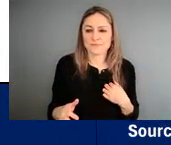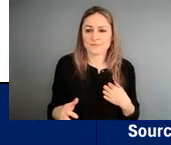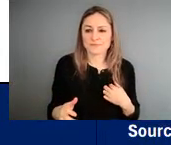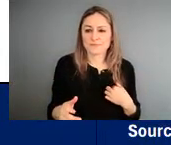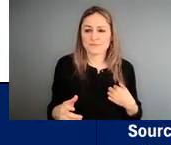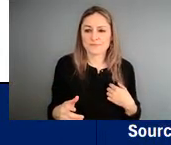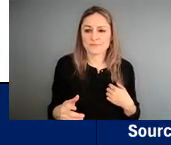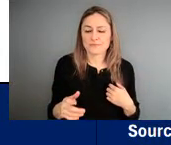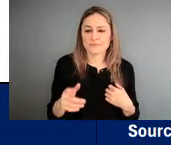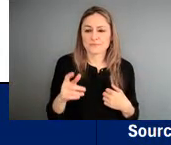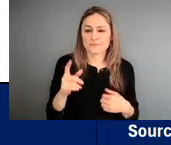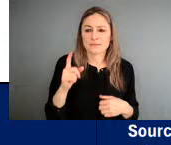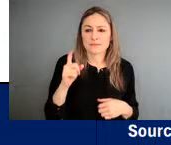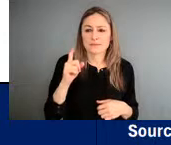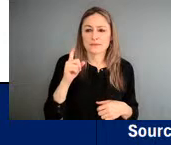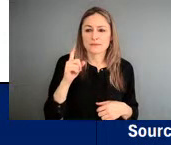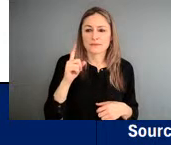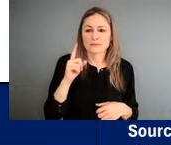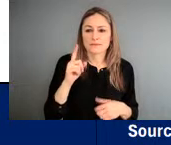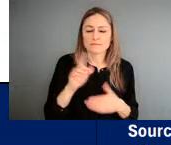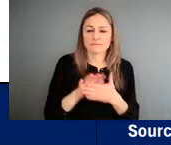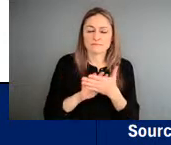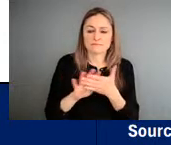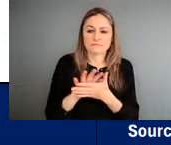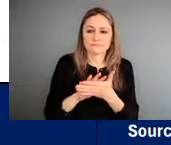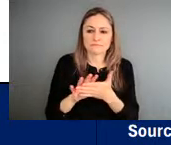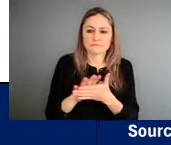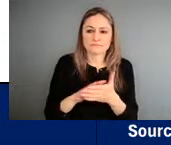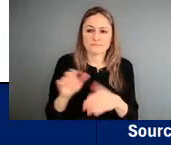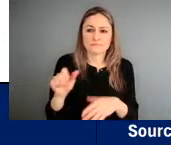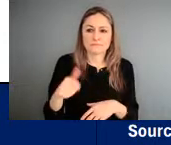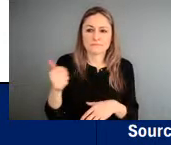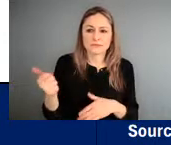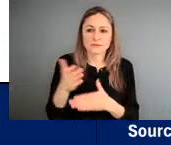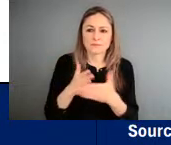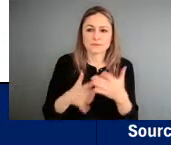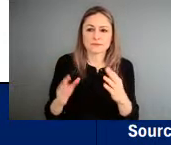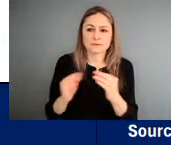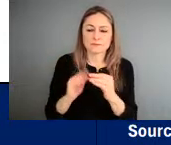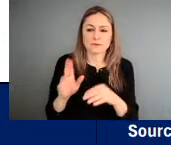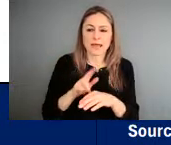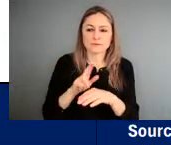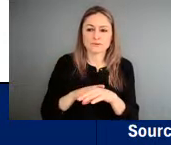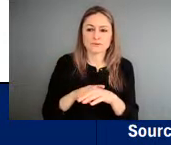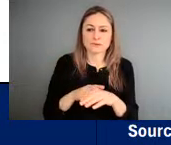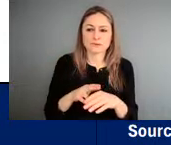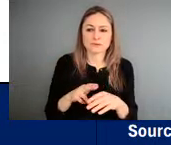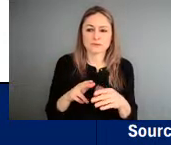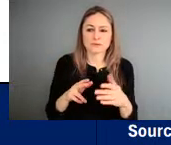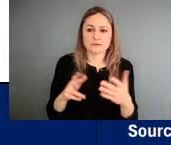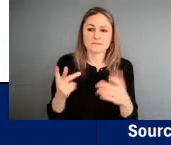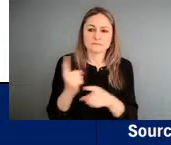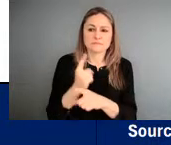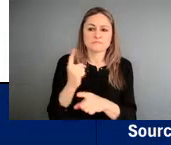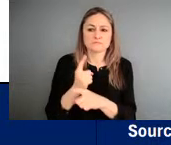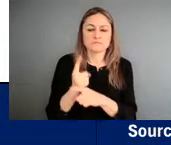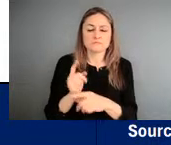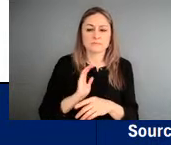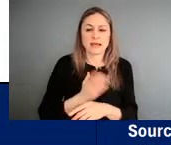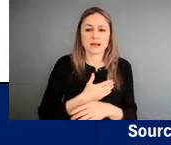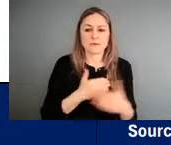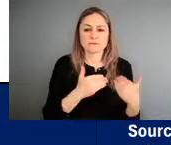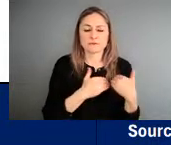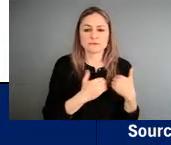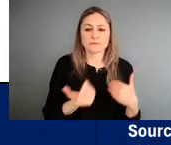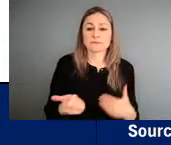stuff is probably something we'd be looking for partnership on. The other pieces are sort of more naturally our typical responsibility. So